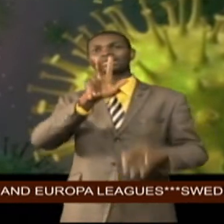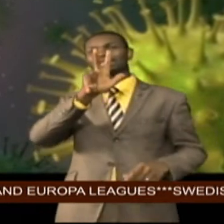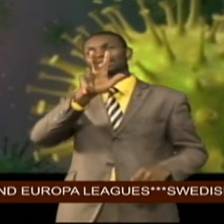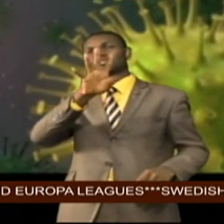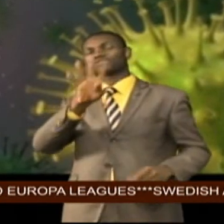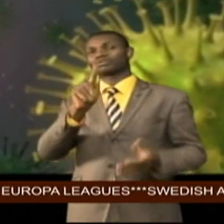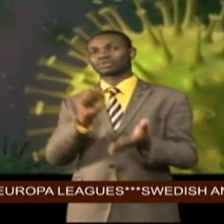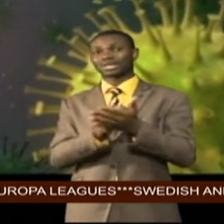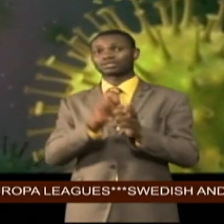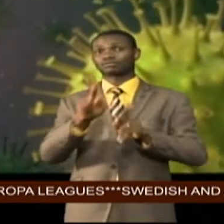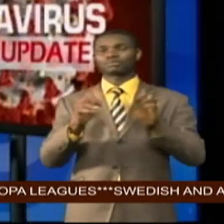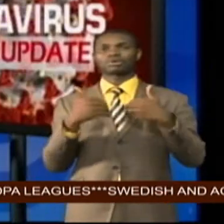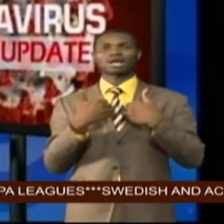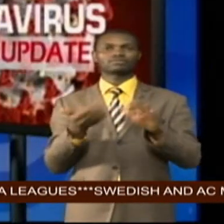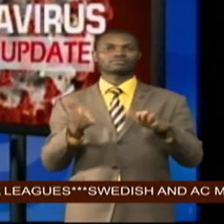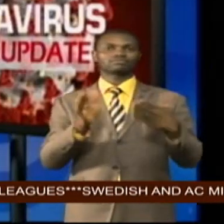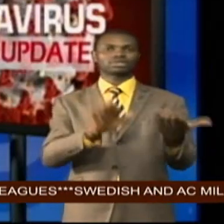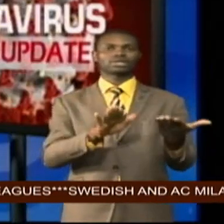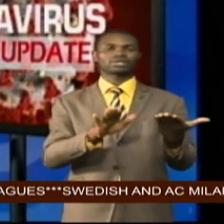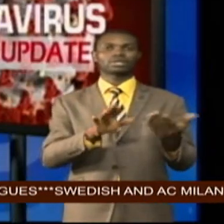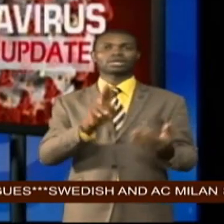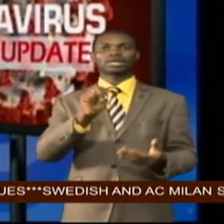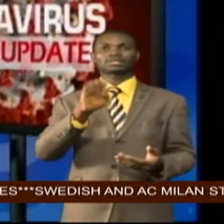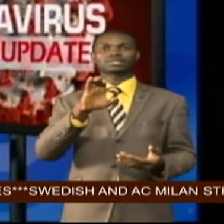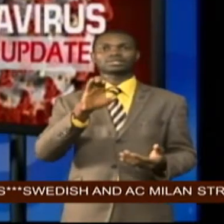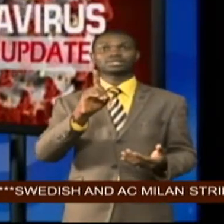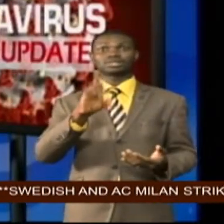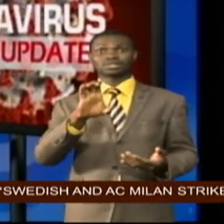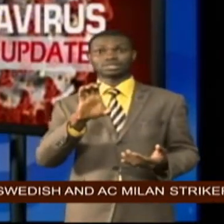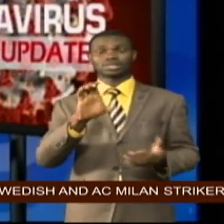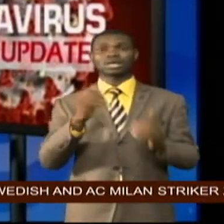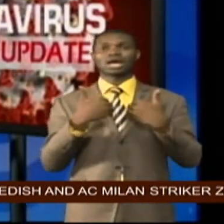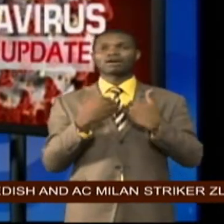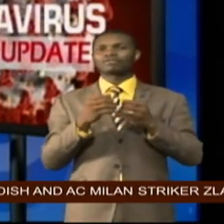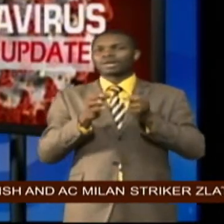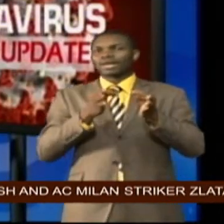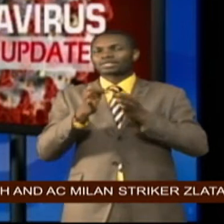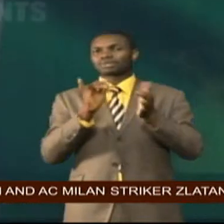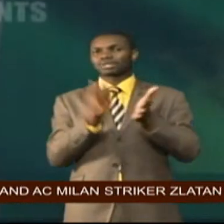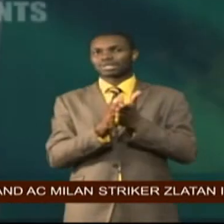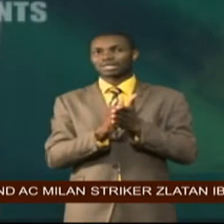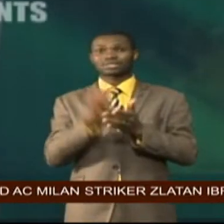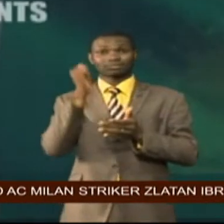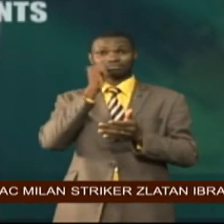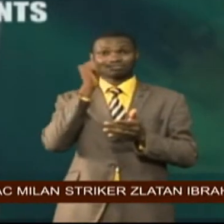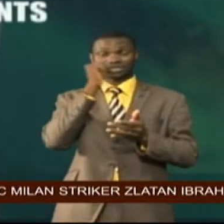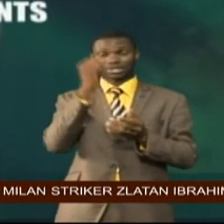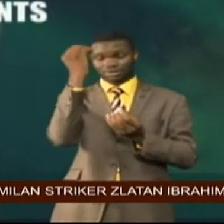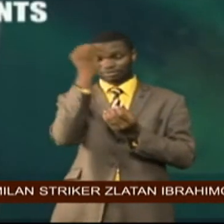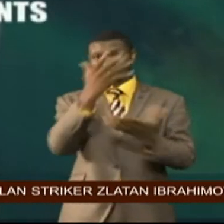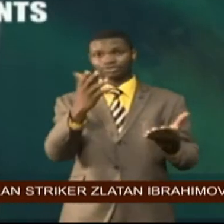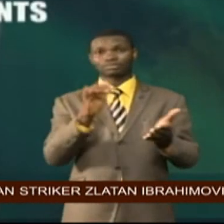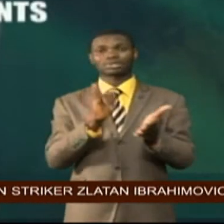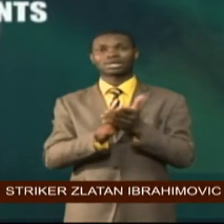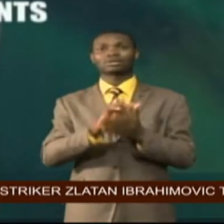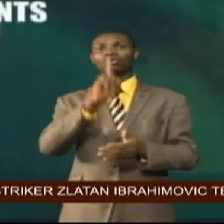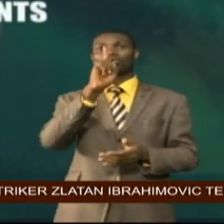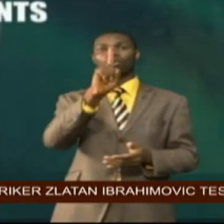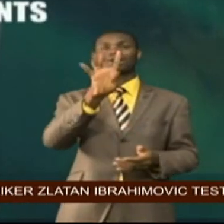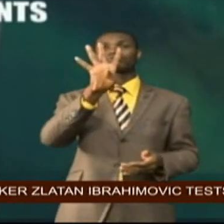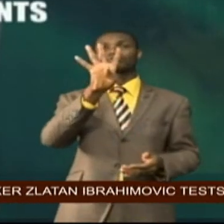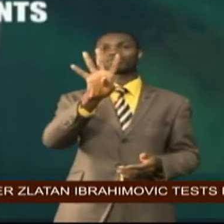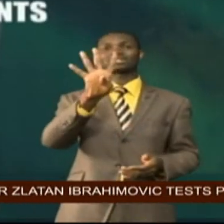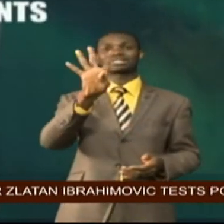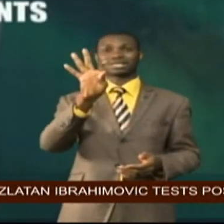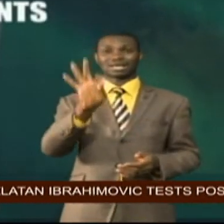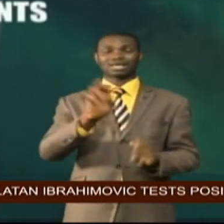34,597 fatalities. The Nigeria Center for Disease Control disclosed in its daily briefing that 149